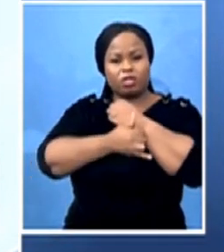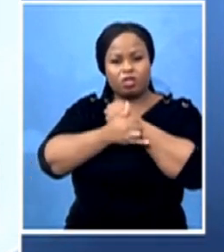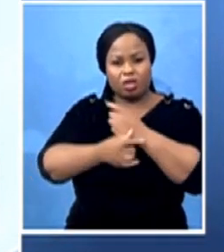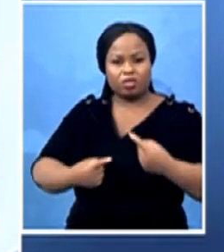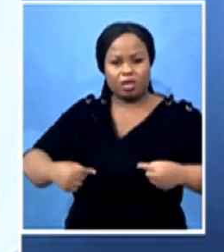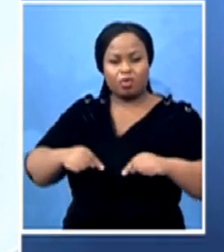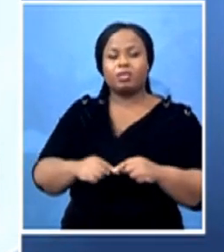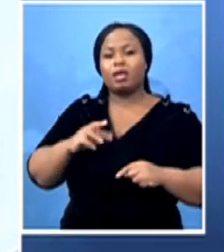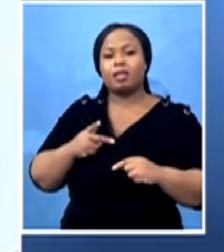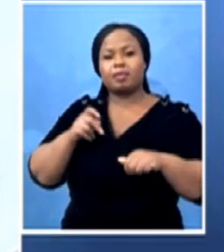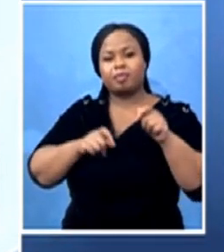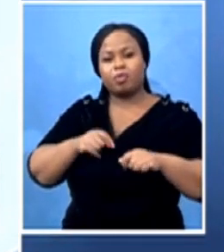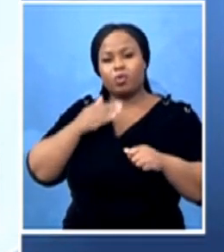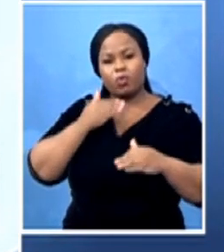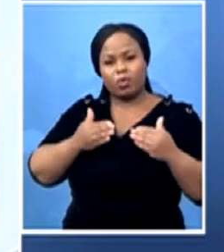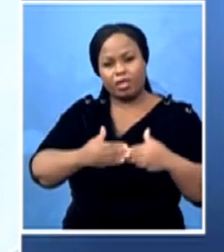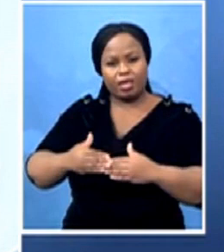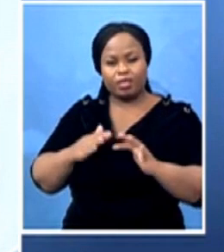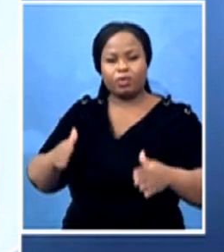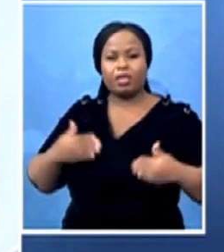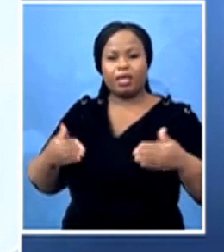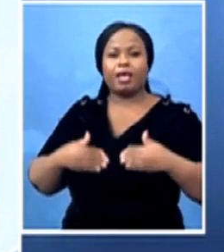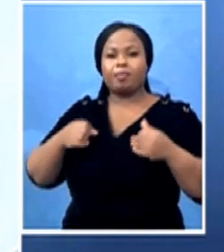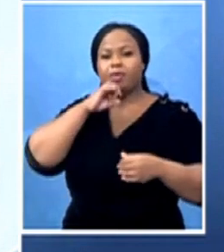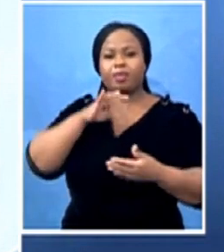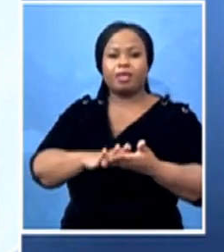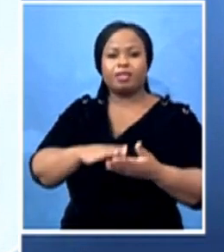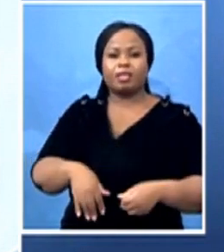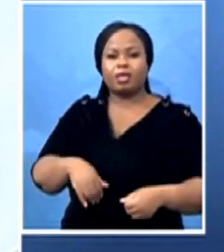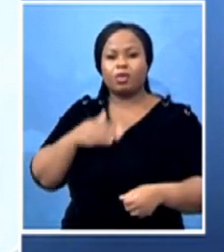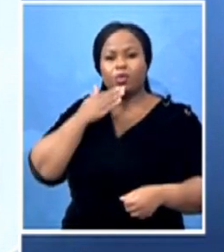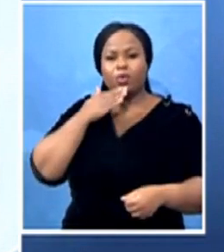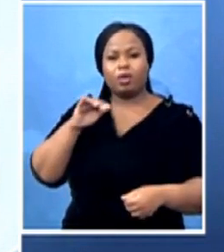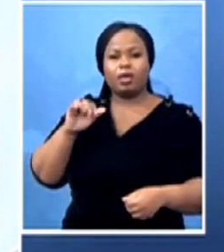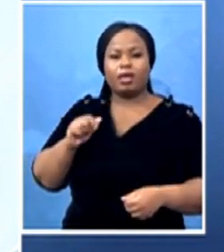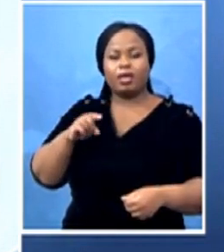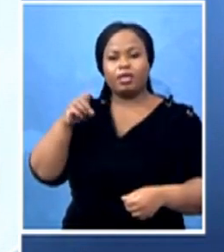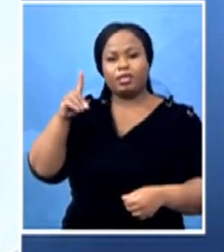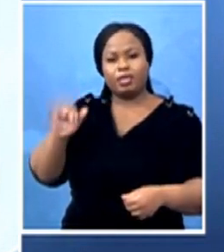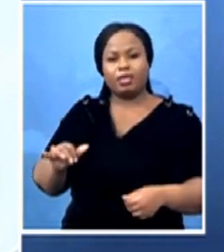Happy birthday, Comrade Andy. Happy birthday, my father. Happy birthday, a friend.